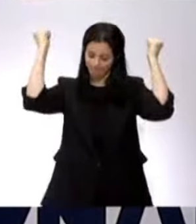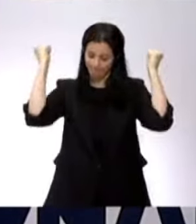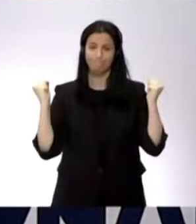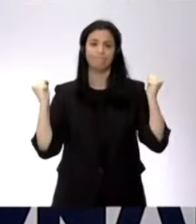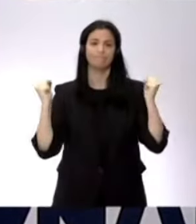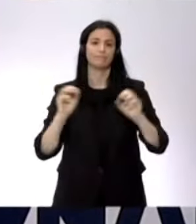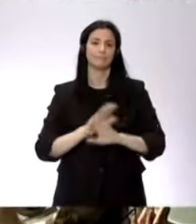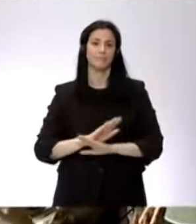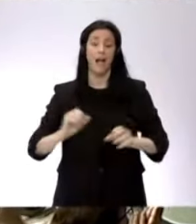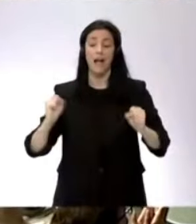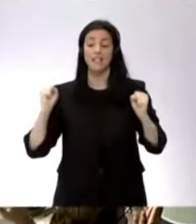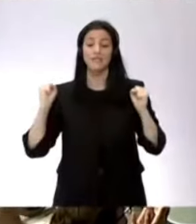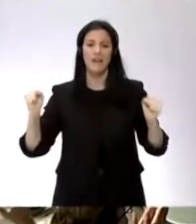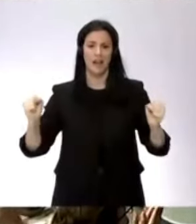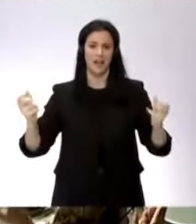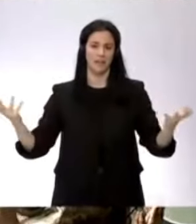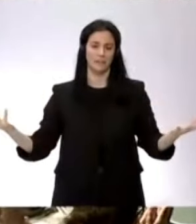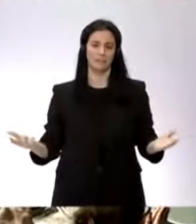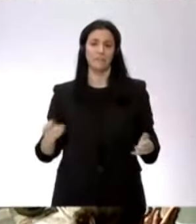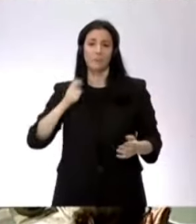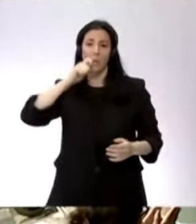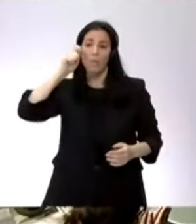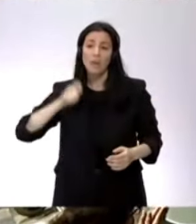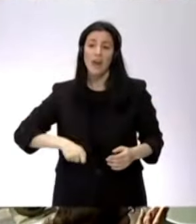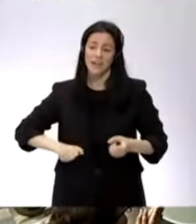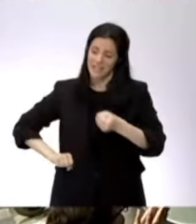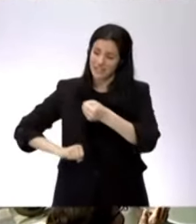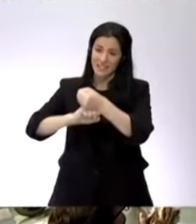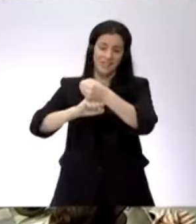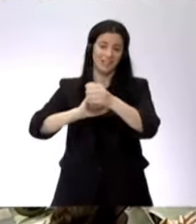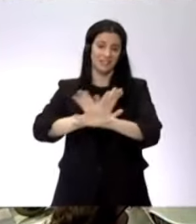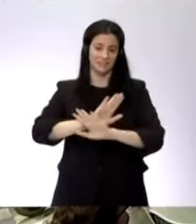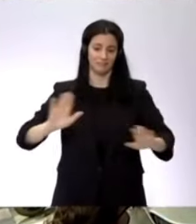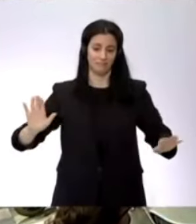Greece is a strong and proud pillar of our European Union.